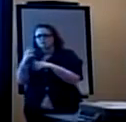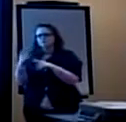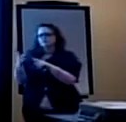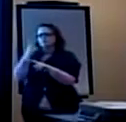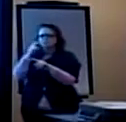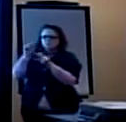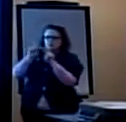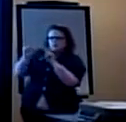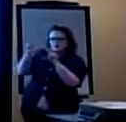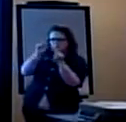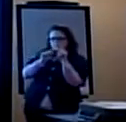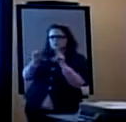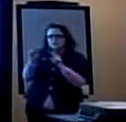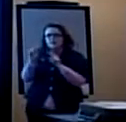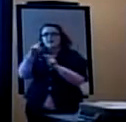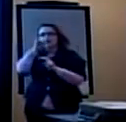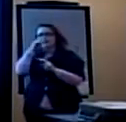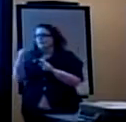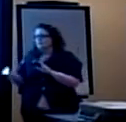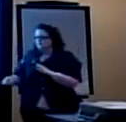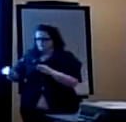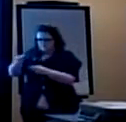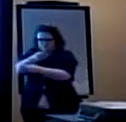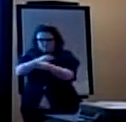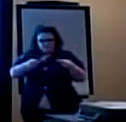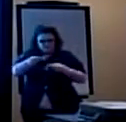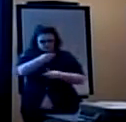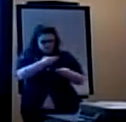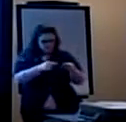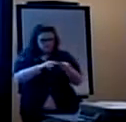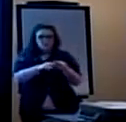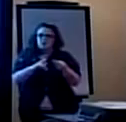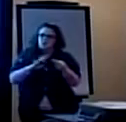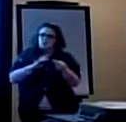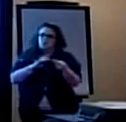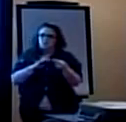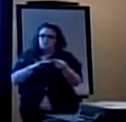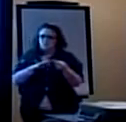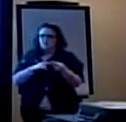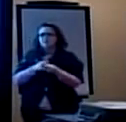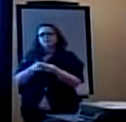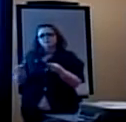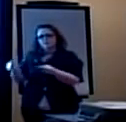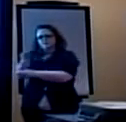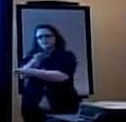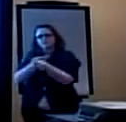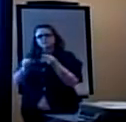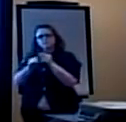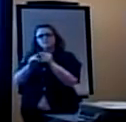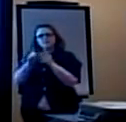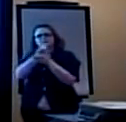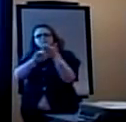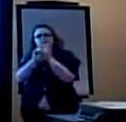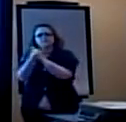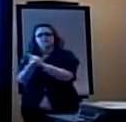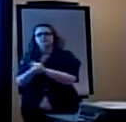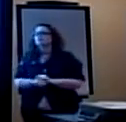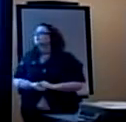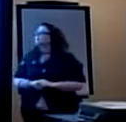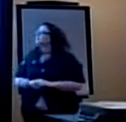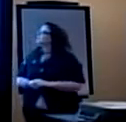doesn't. We had the kids pick up things, and they started to mix and match things and say, well, this would be neat, and they came up with these interesting designs. We never did develop